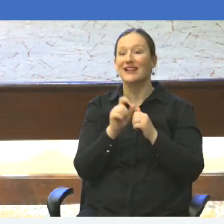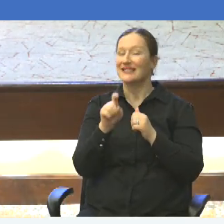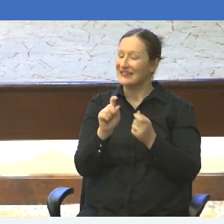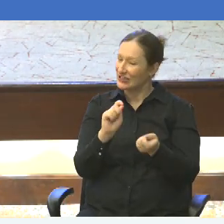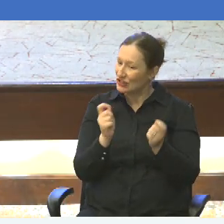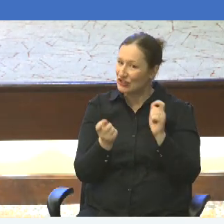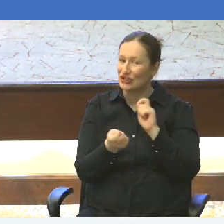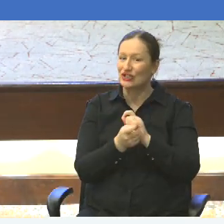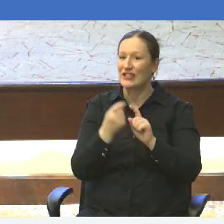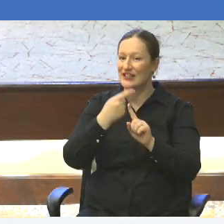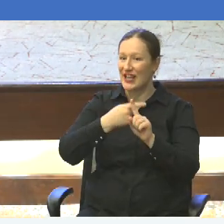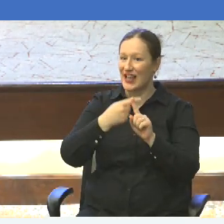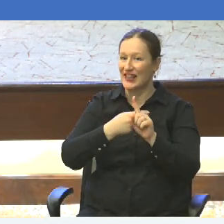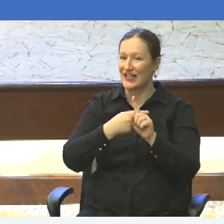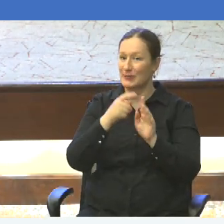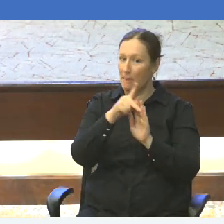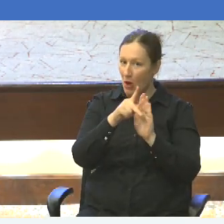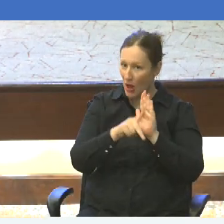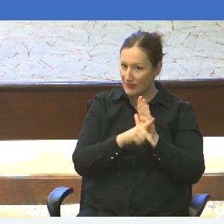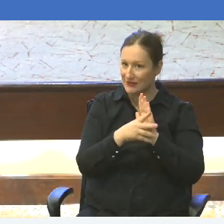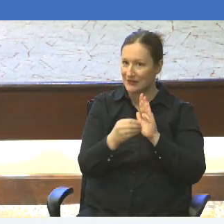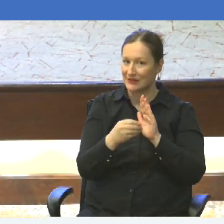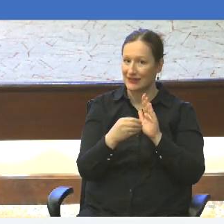lease practices and the lease policies.